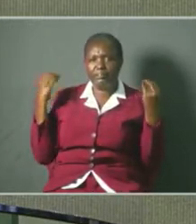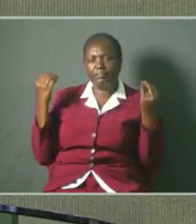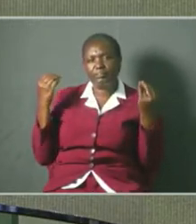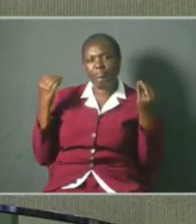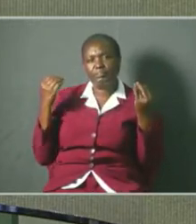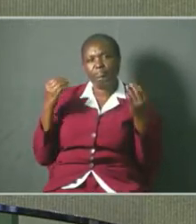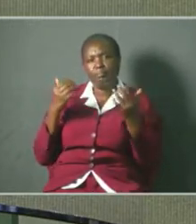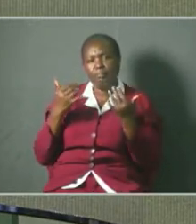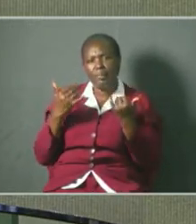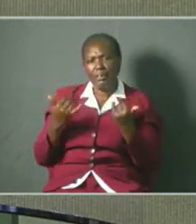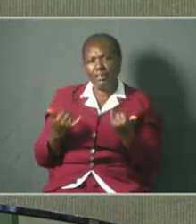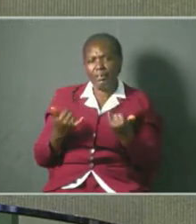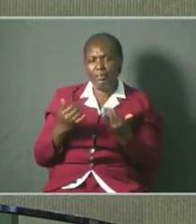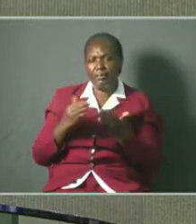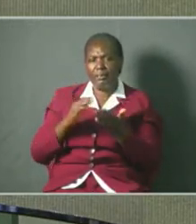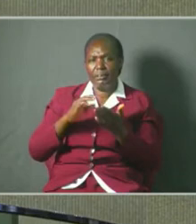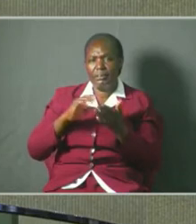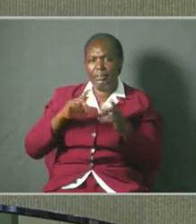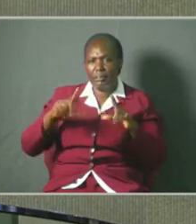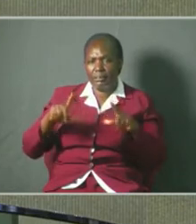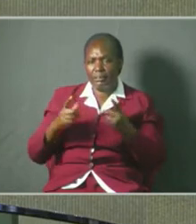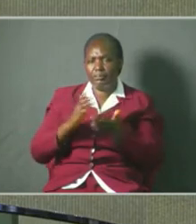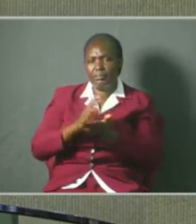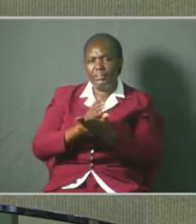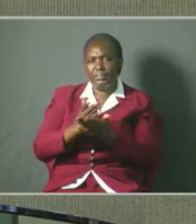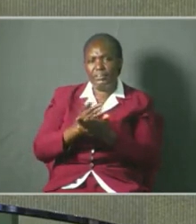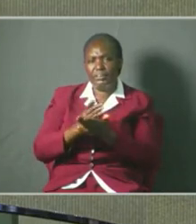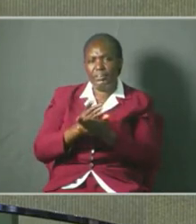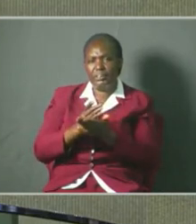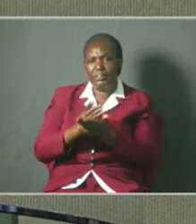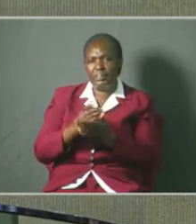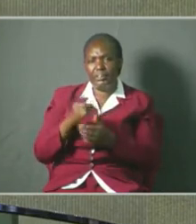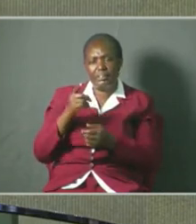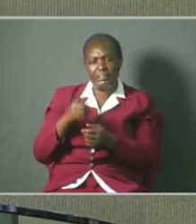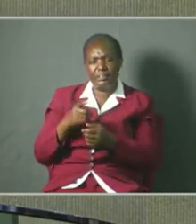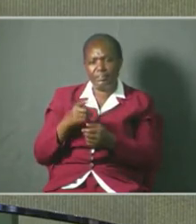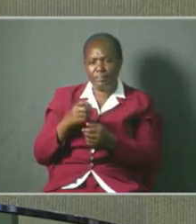just share with you, this will shock you,